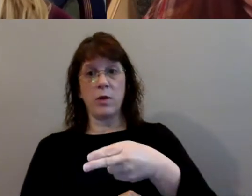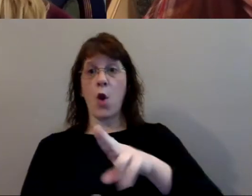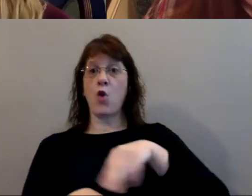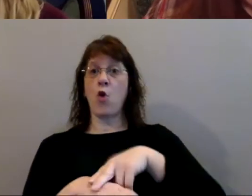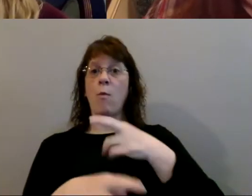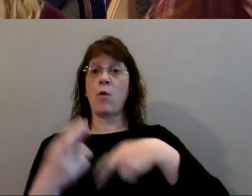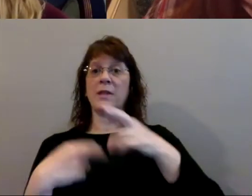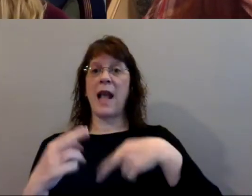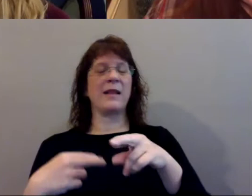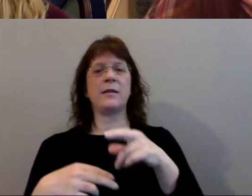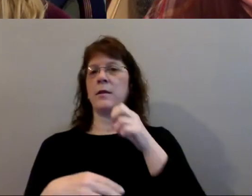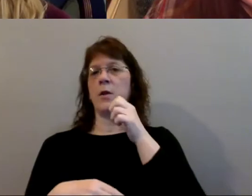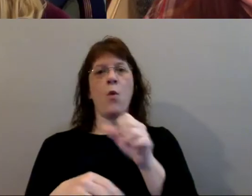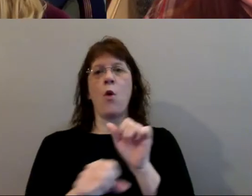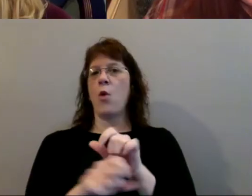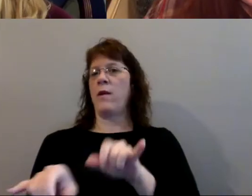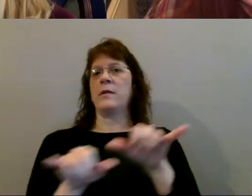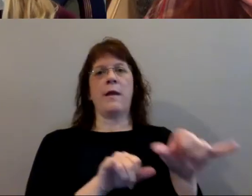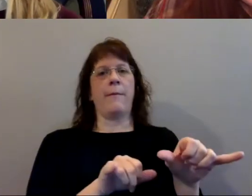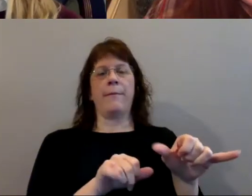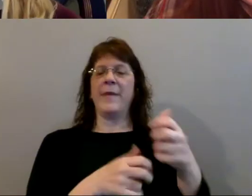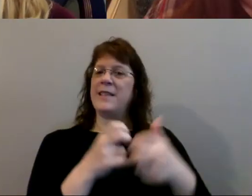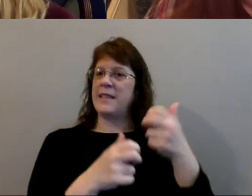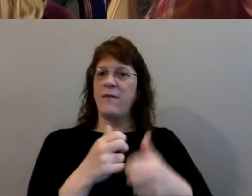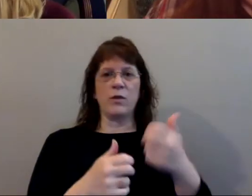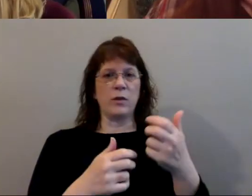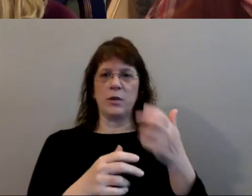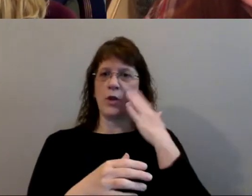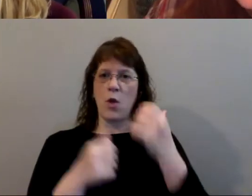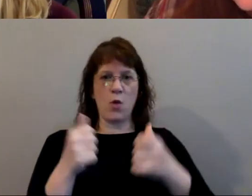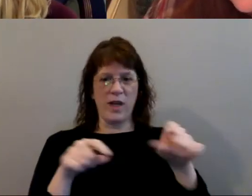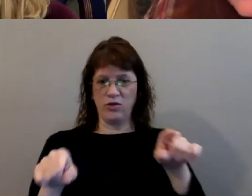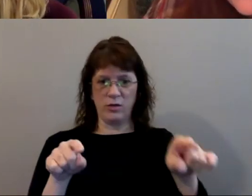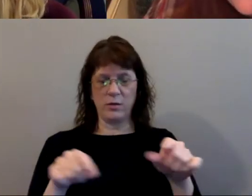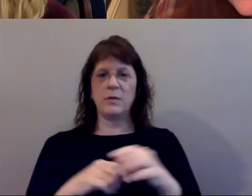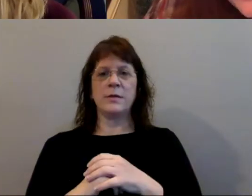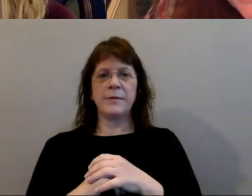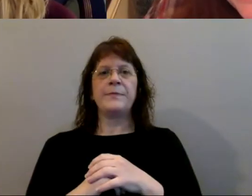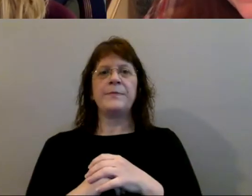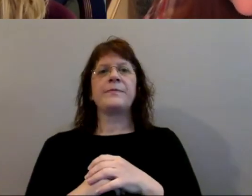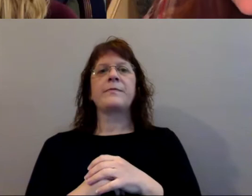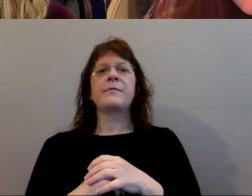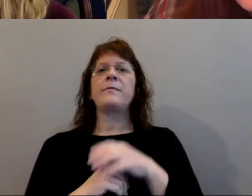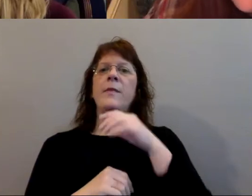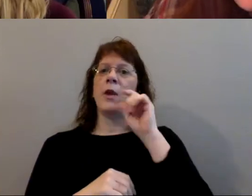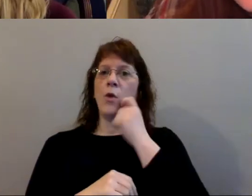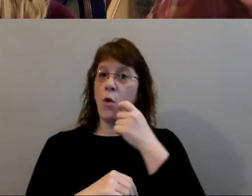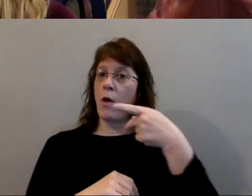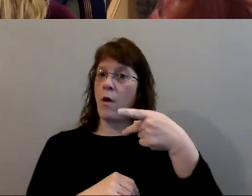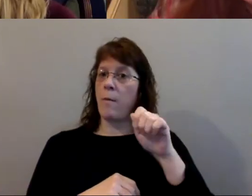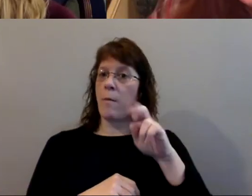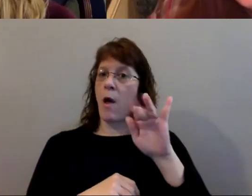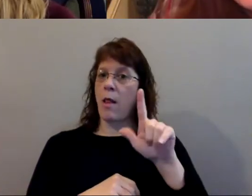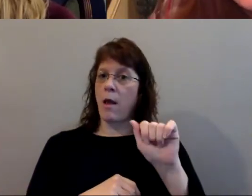going to work the same, and it's tough to keep track of. Cool. Paula would like to know, how can people help